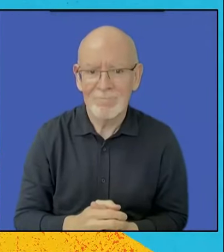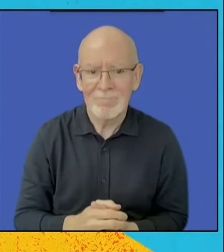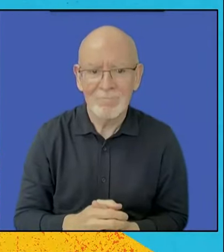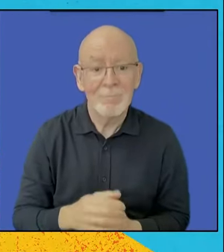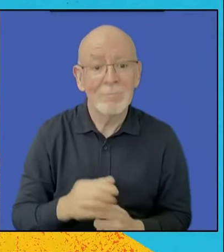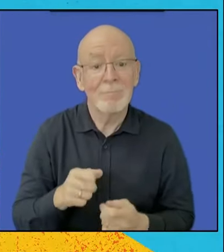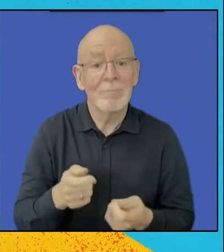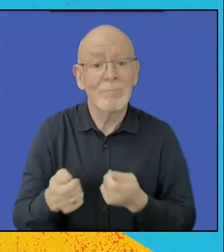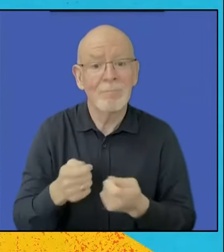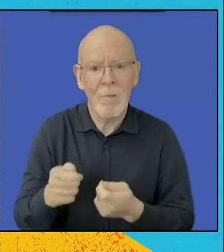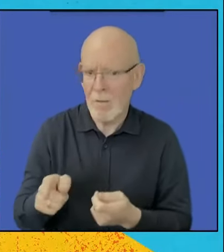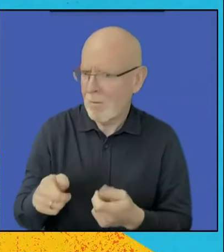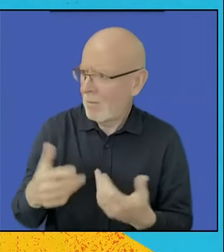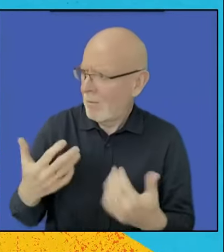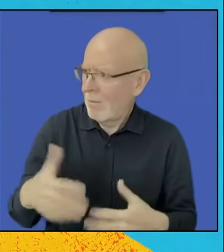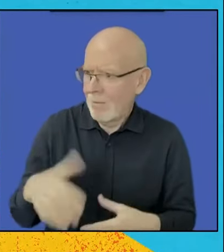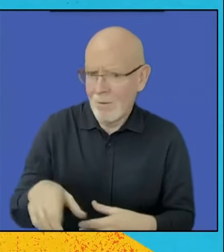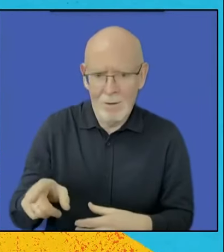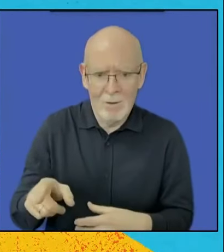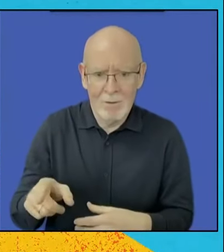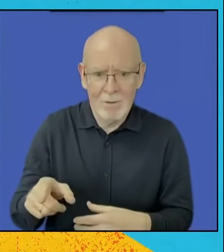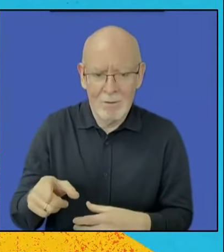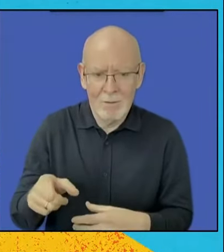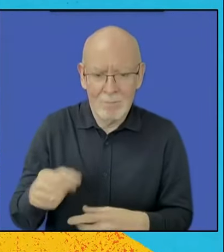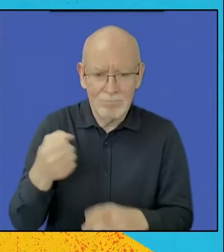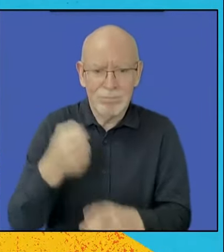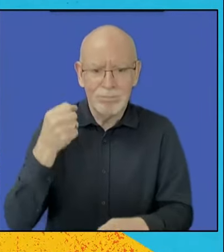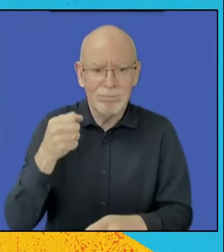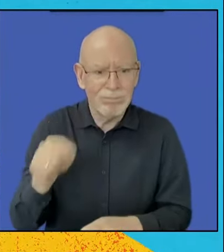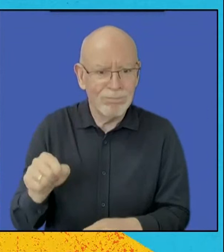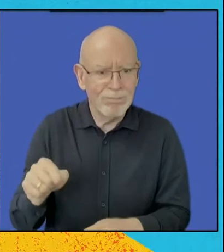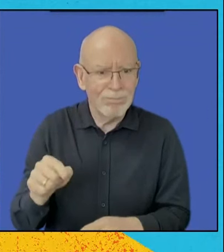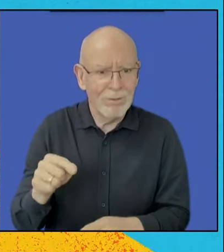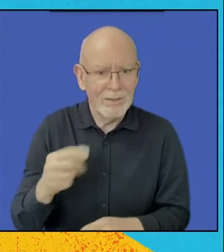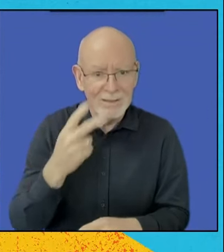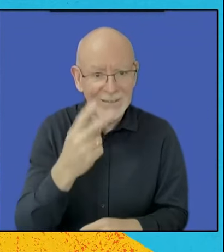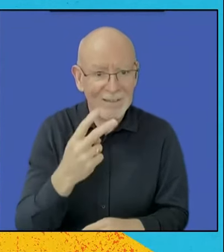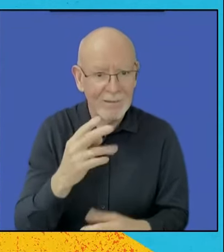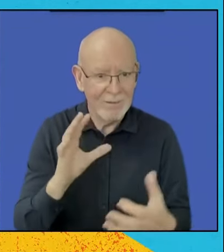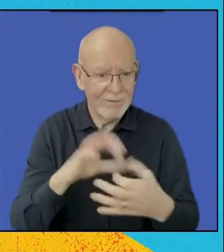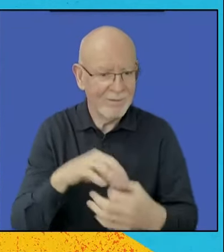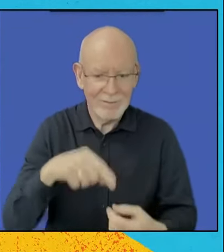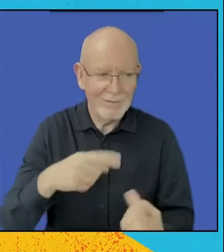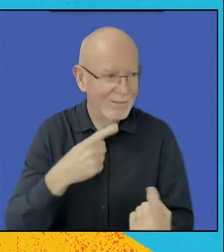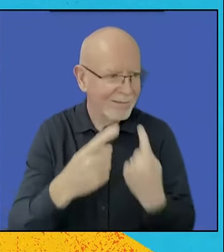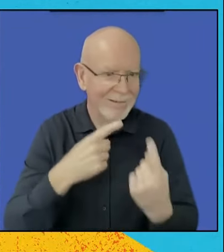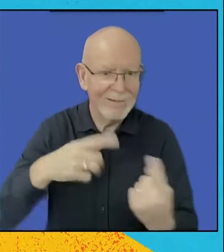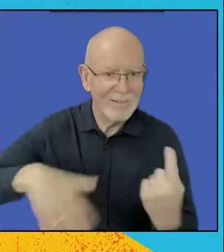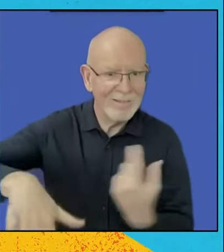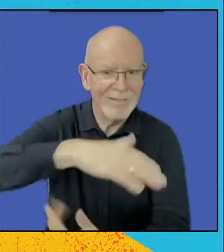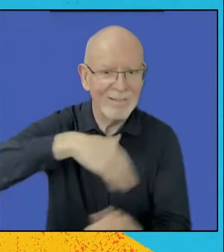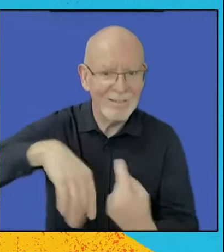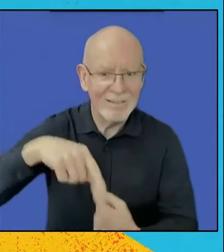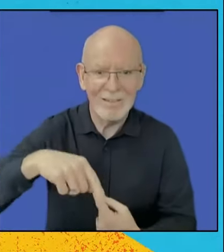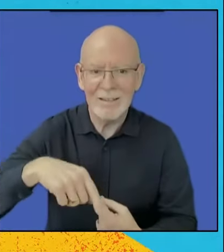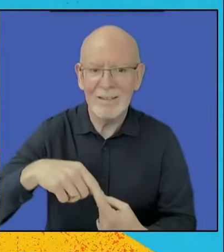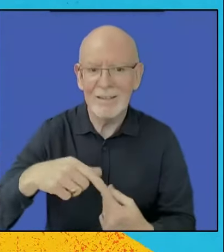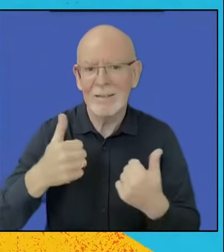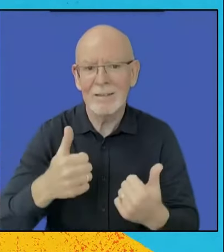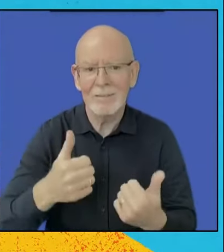And all that's left for me to say is good luck in your deliberations over the next few days. And it's now time to move to the spotlight session. Thanks,